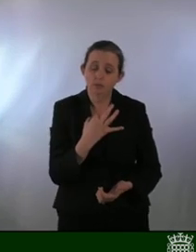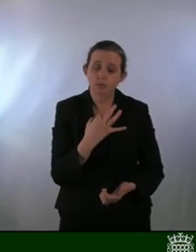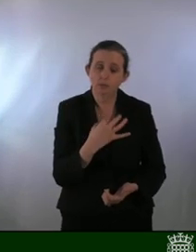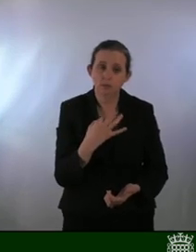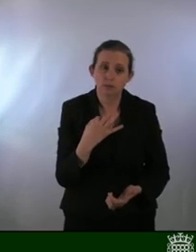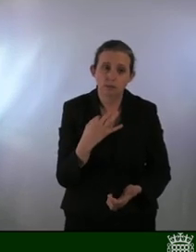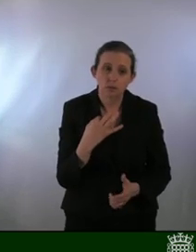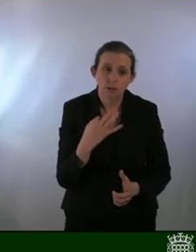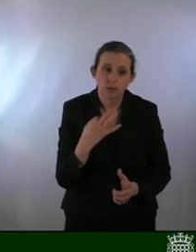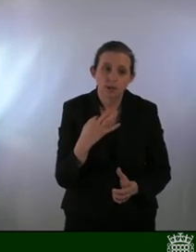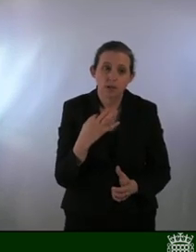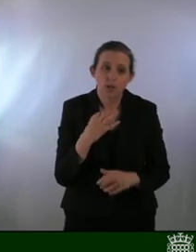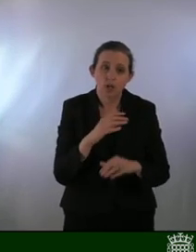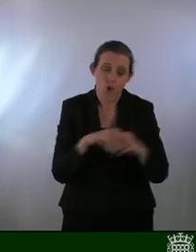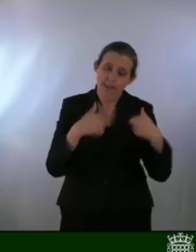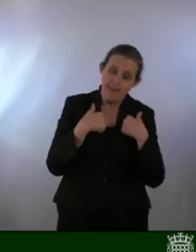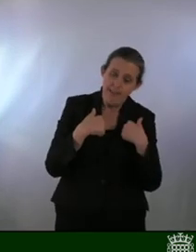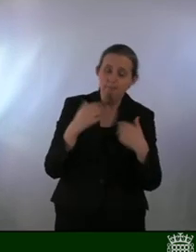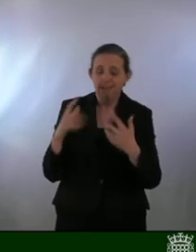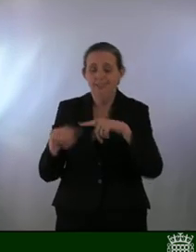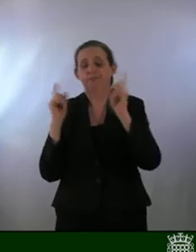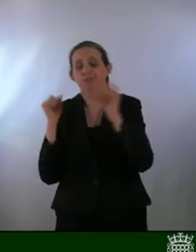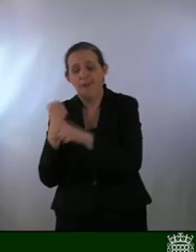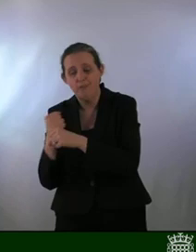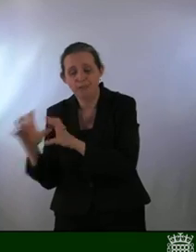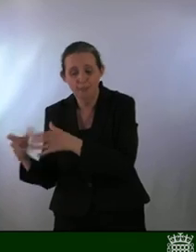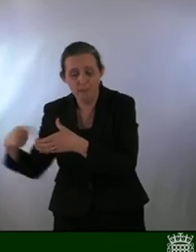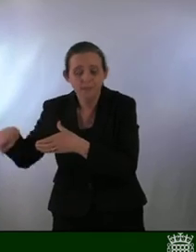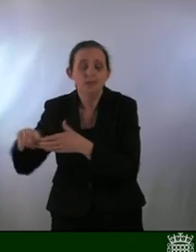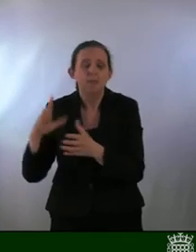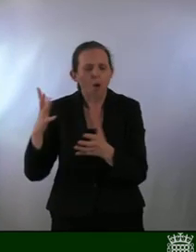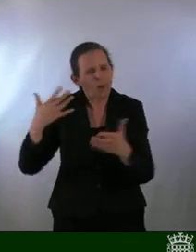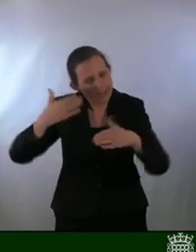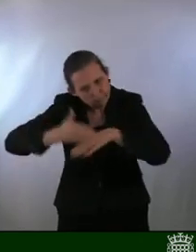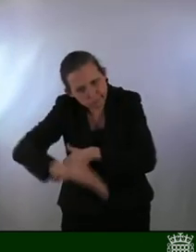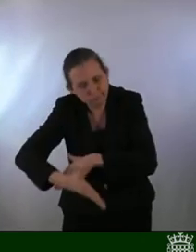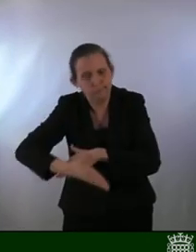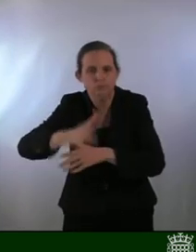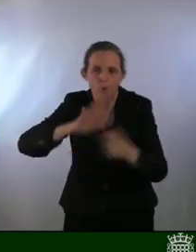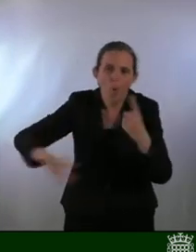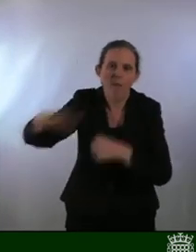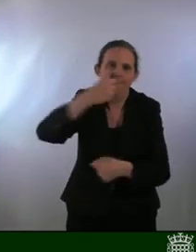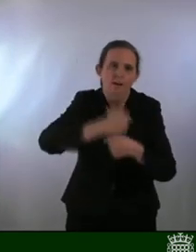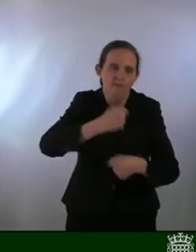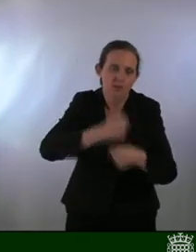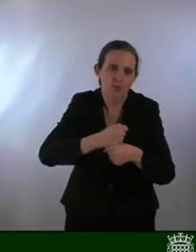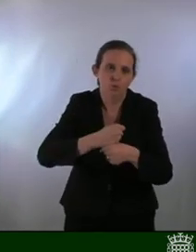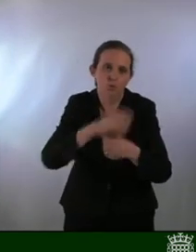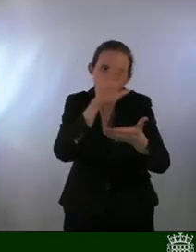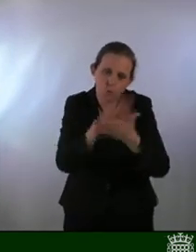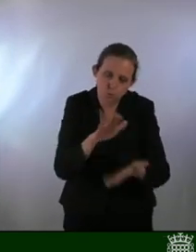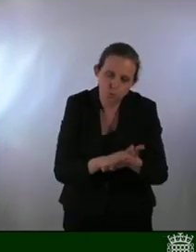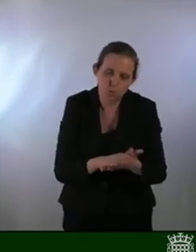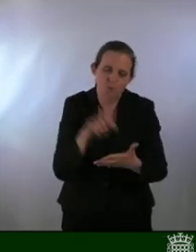a different government department of me, and we are working incredibly hard right across government to address this concern and indeed